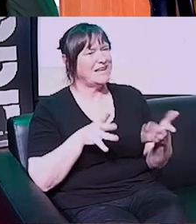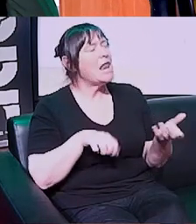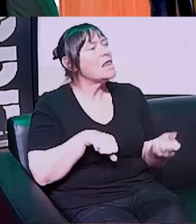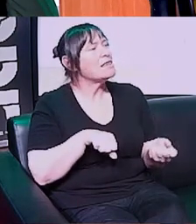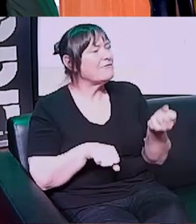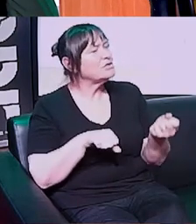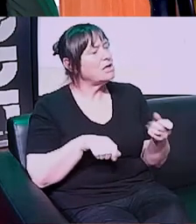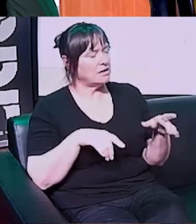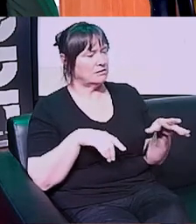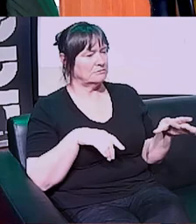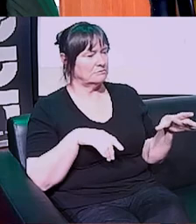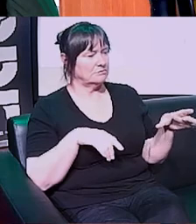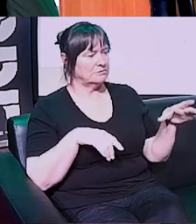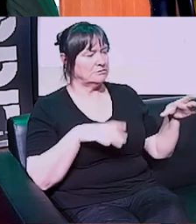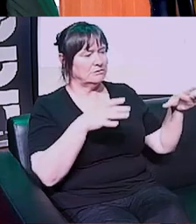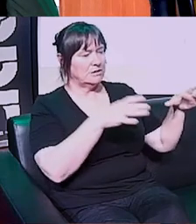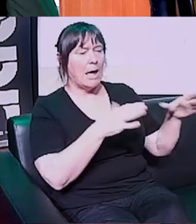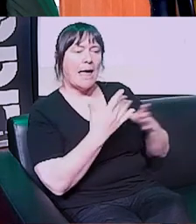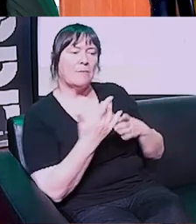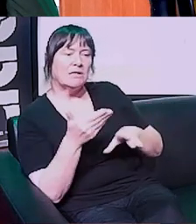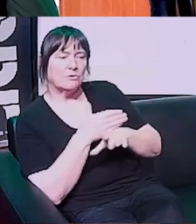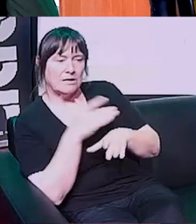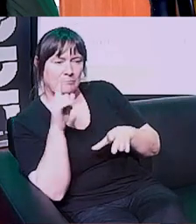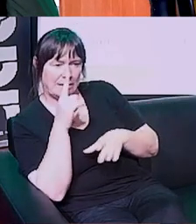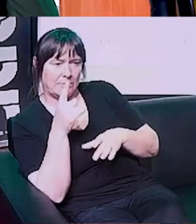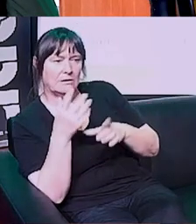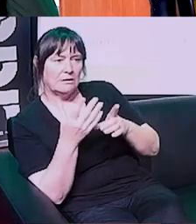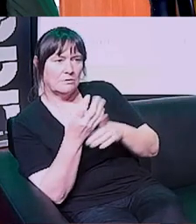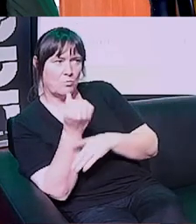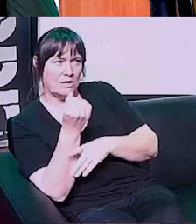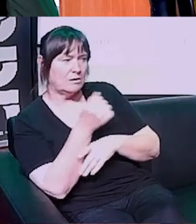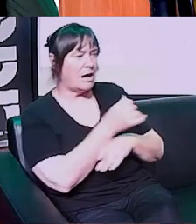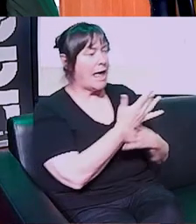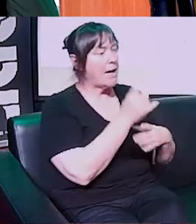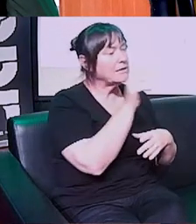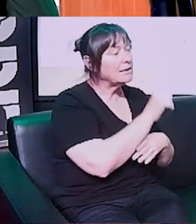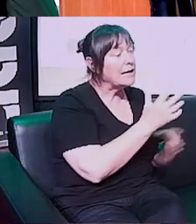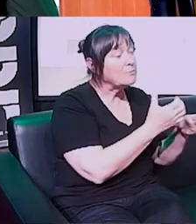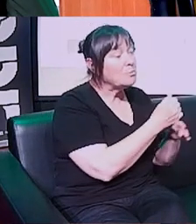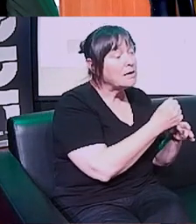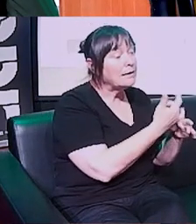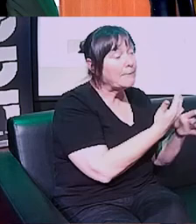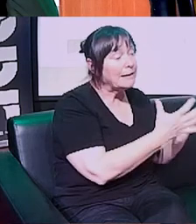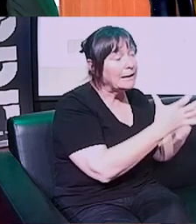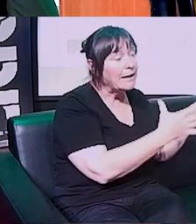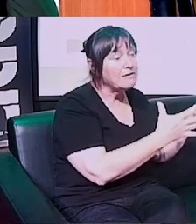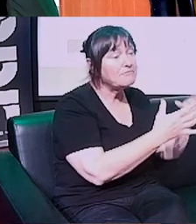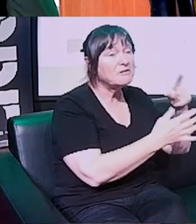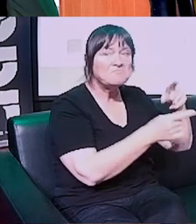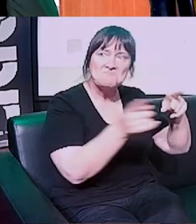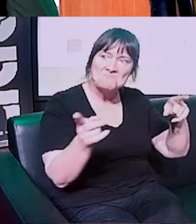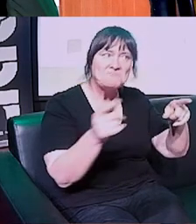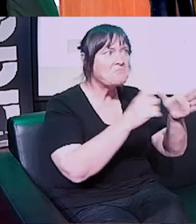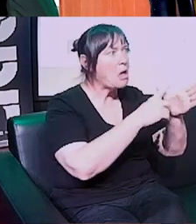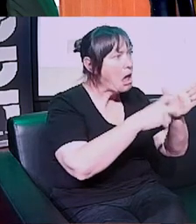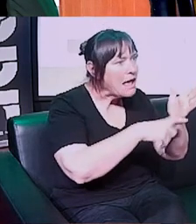depends on how many folks that we have, how many folks that they have, how many folks everybody else here has, and what we can